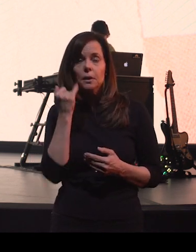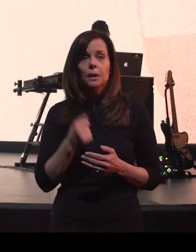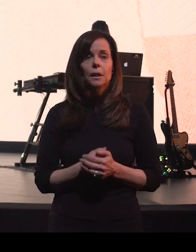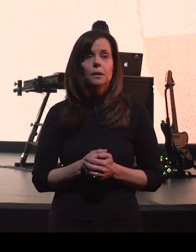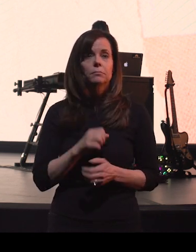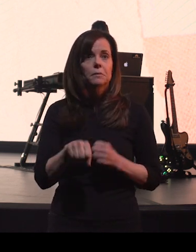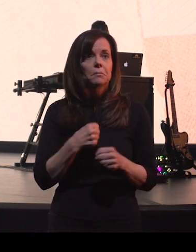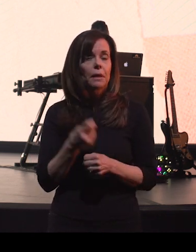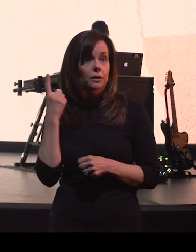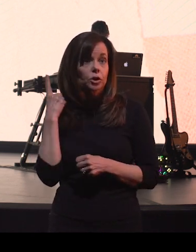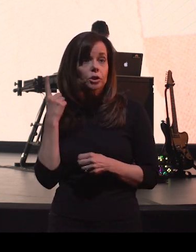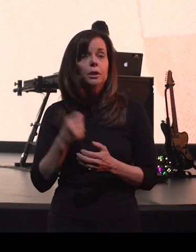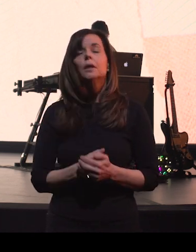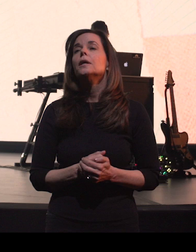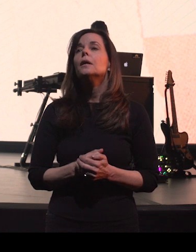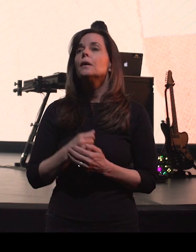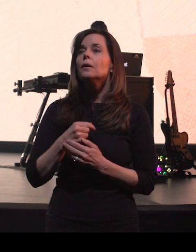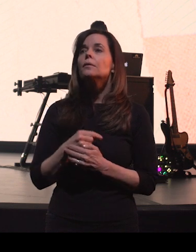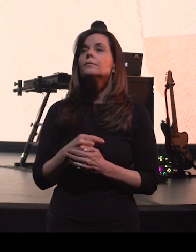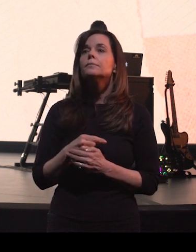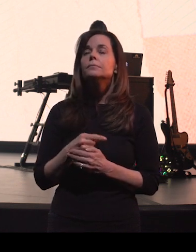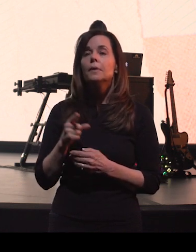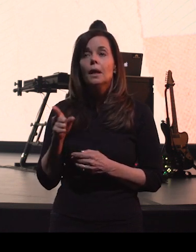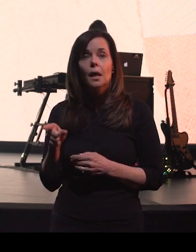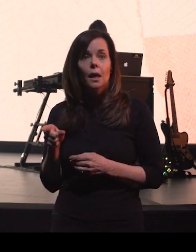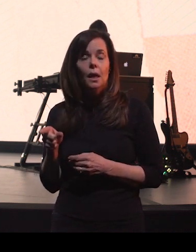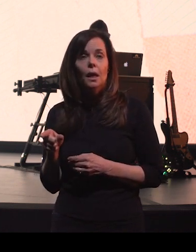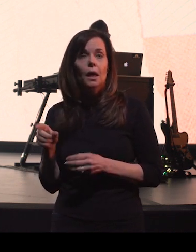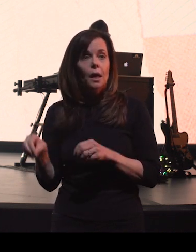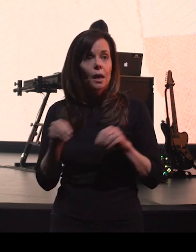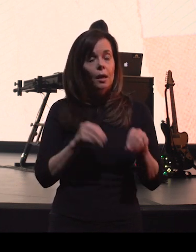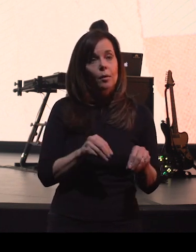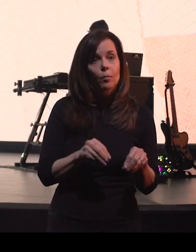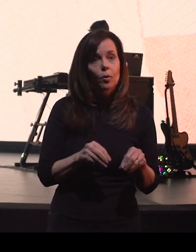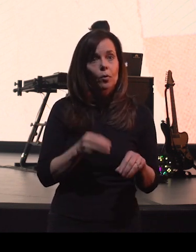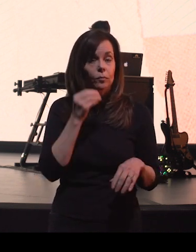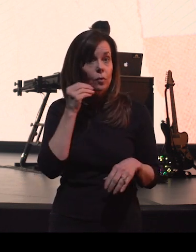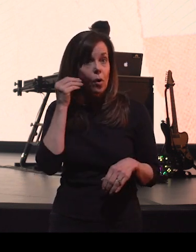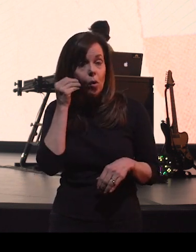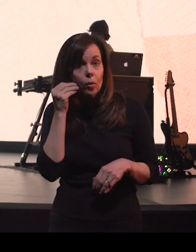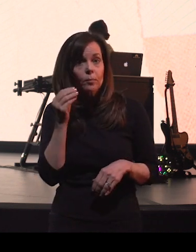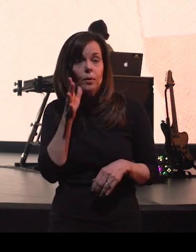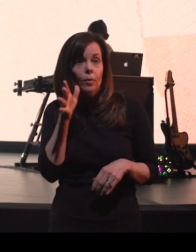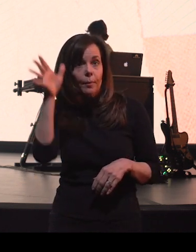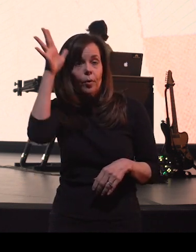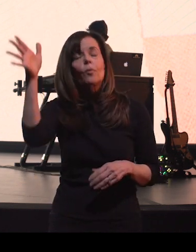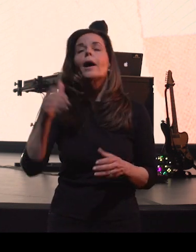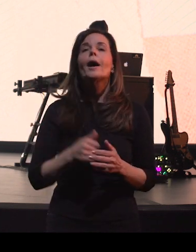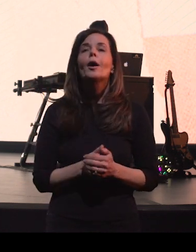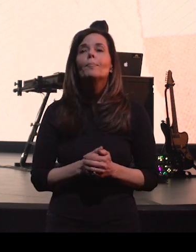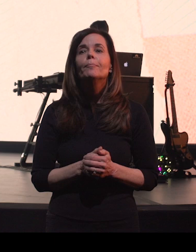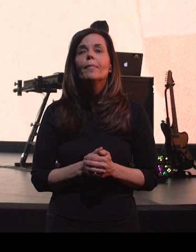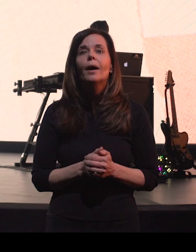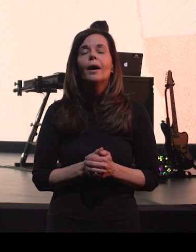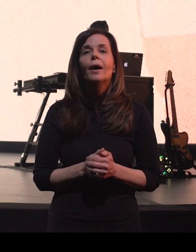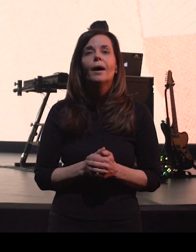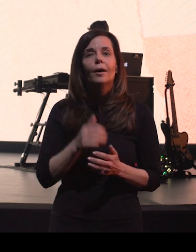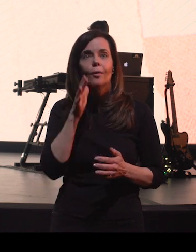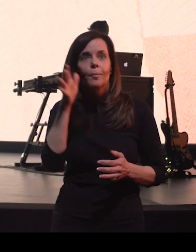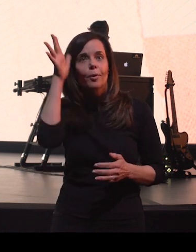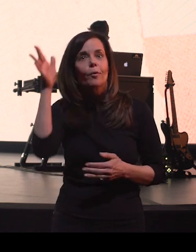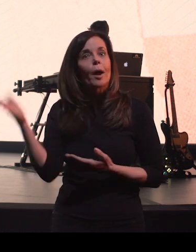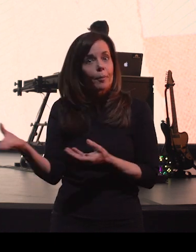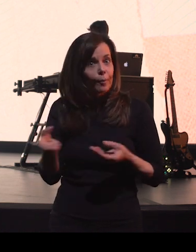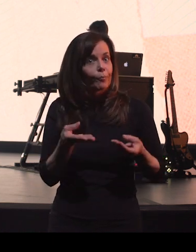He moved out of his environment he was in, moved in with his grandpa and grandma. Of course, when he moved in with them, they started bringing him to church, and it was during the Press